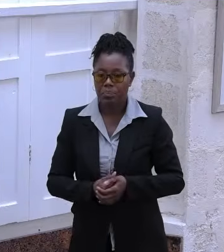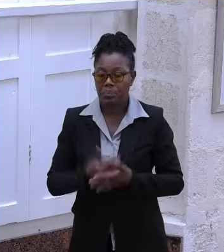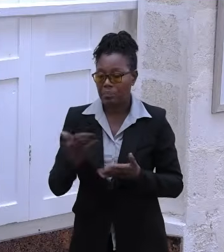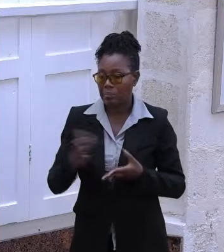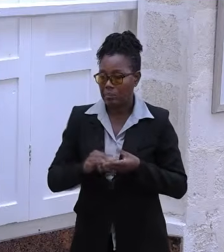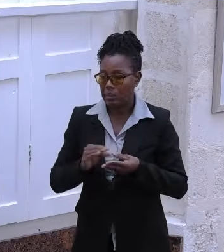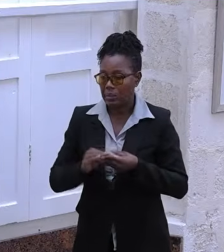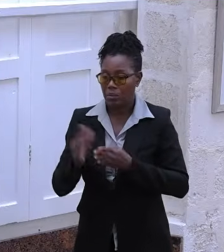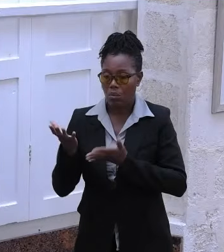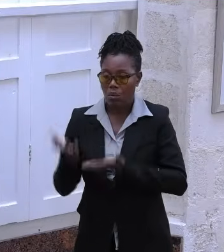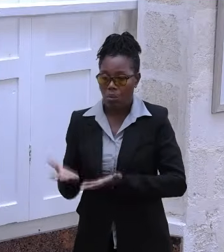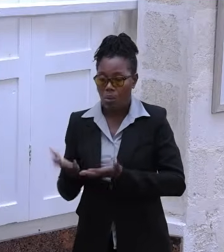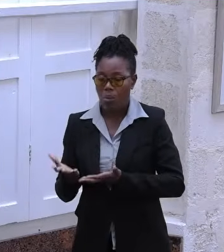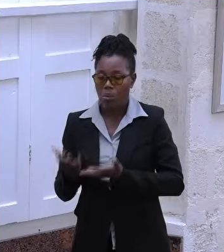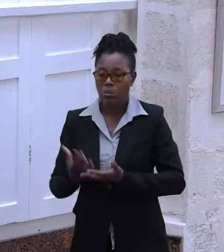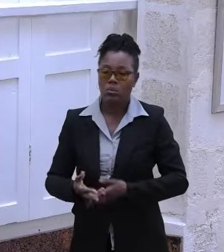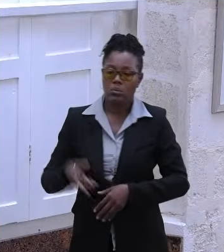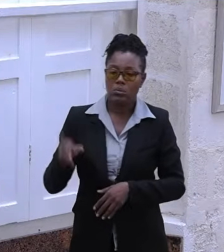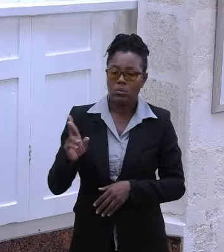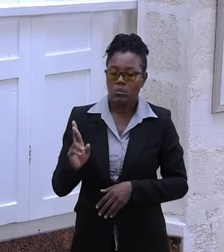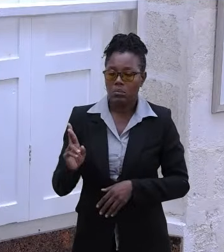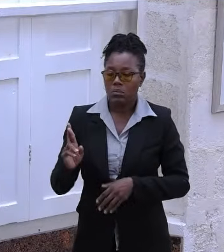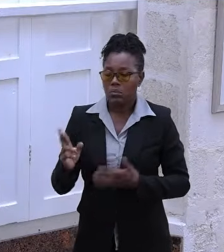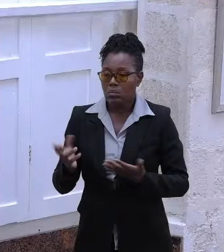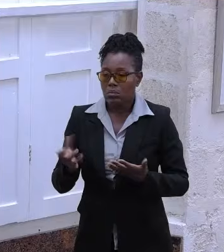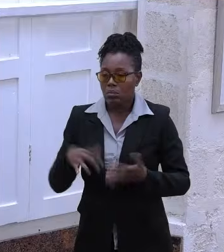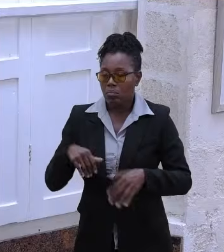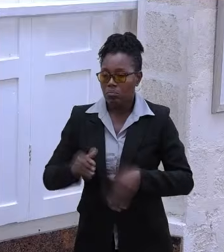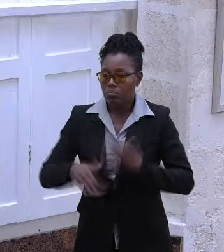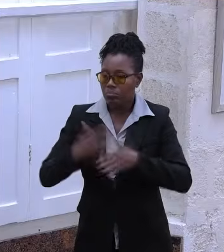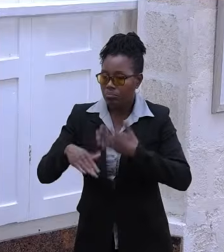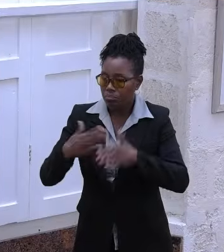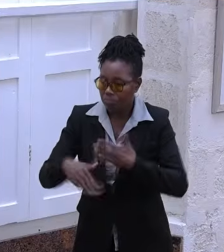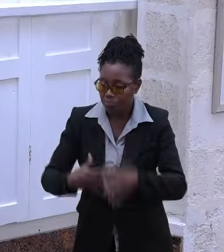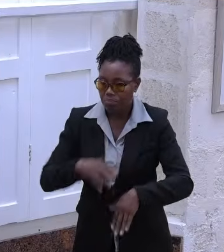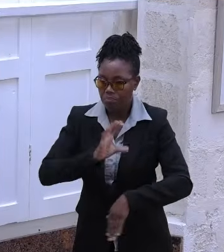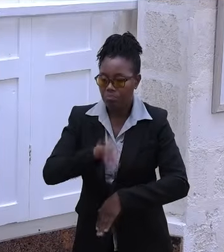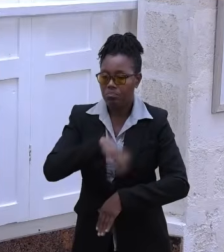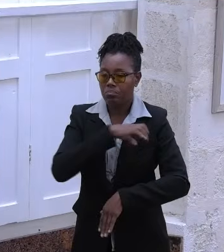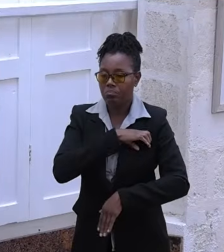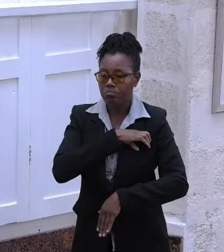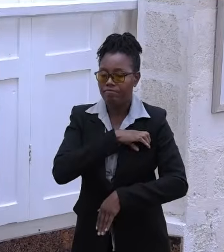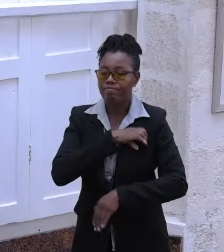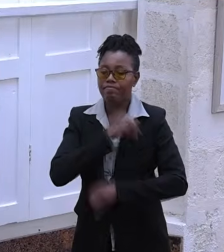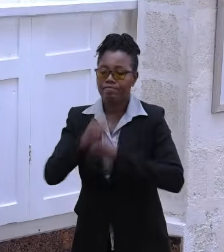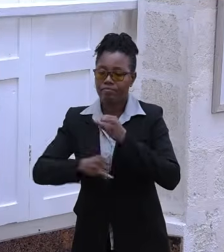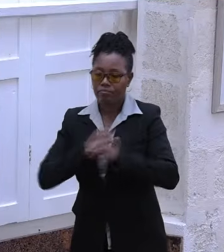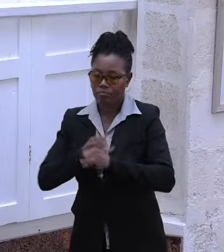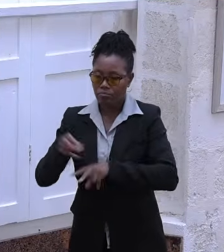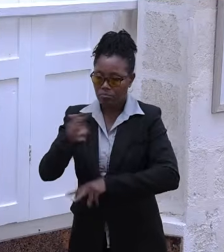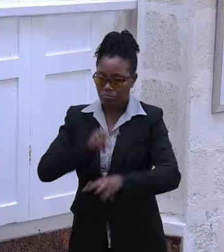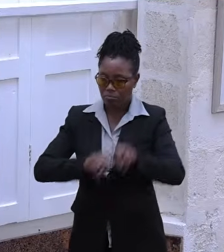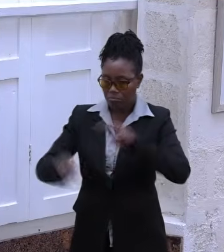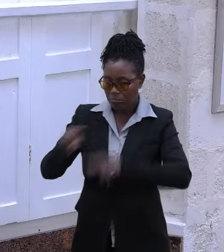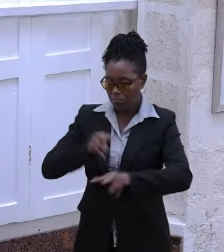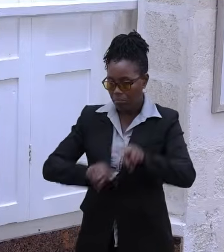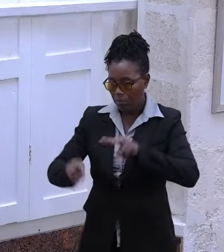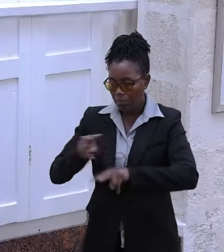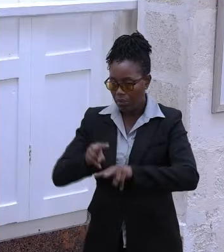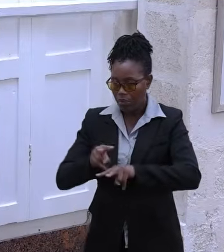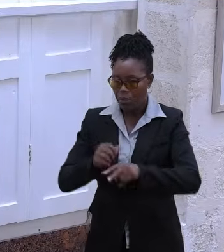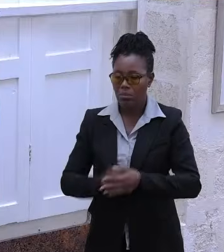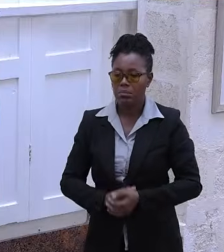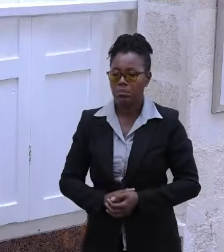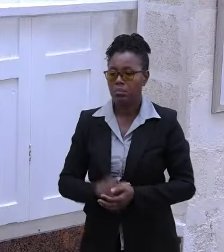residence plus accelerated citizenship invites international scrutiny. Joseph proposes